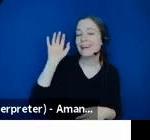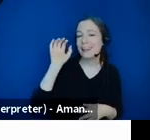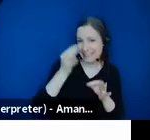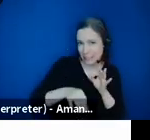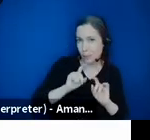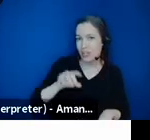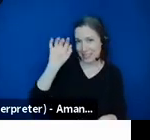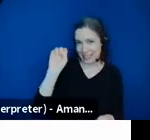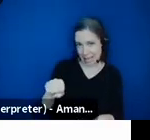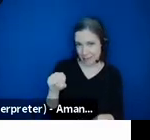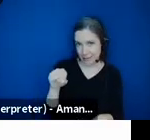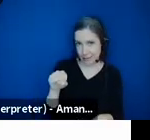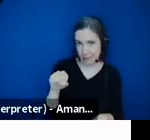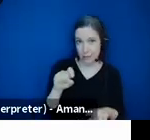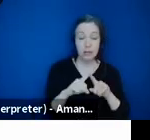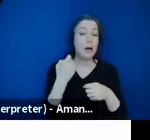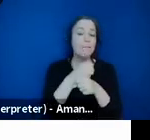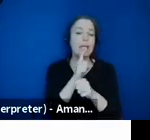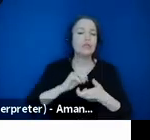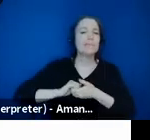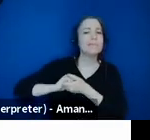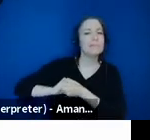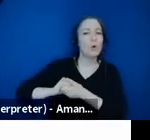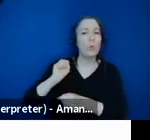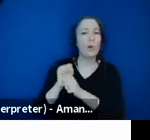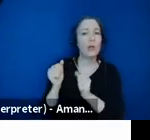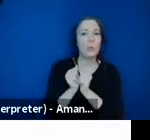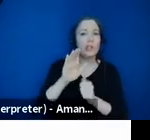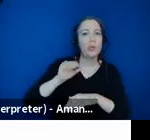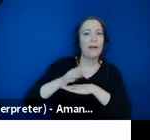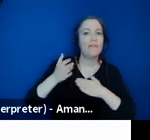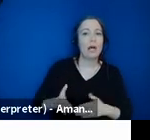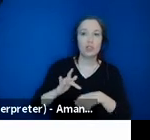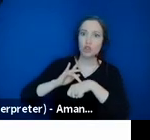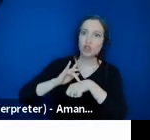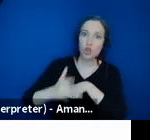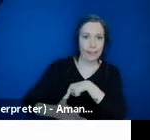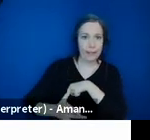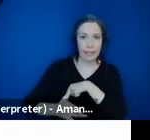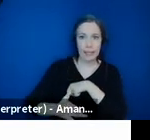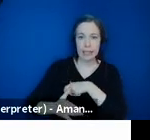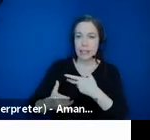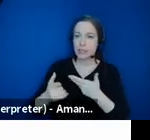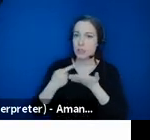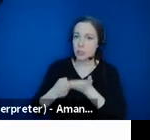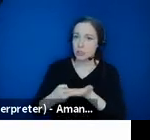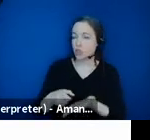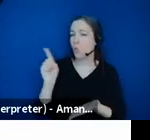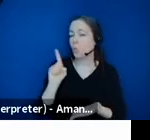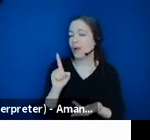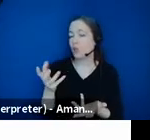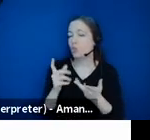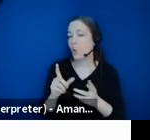You just want to make sure that you're working with your advisor early on, on where you're looking to transfer, so that they can take that into consideration,